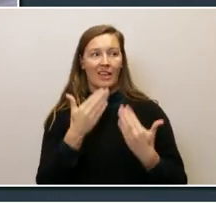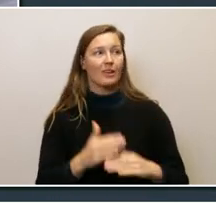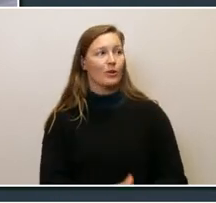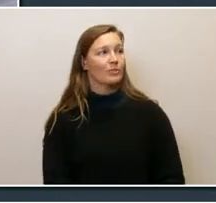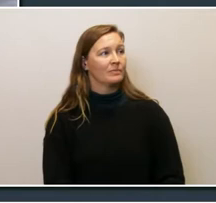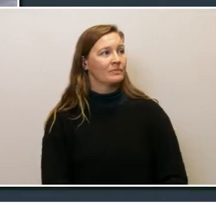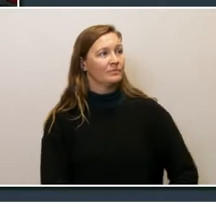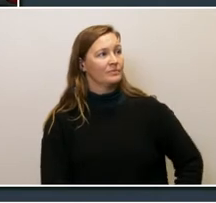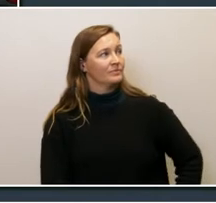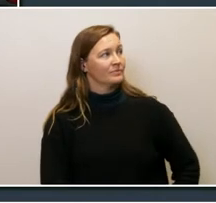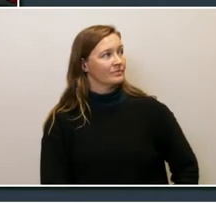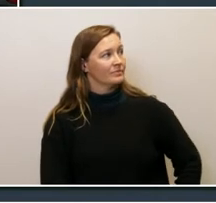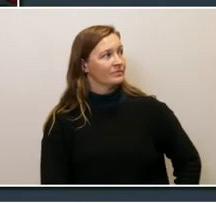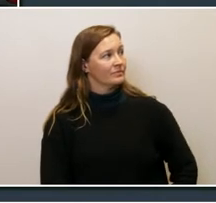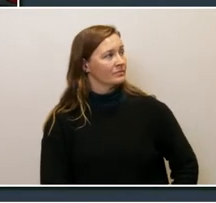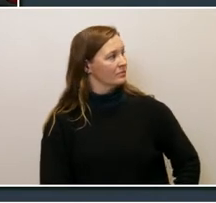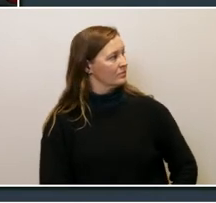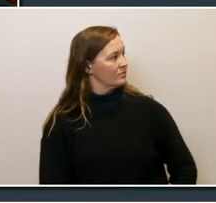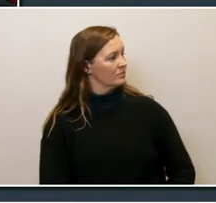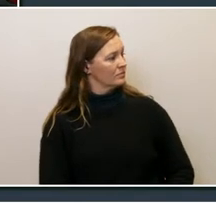much. Thank you.